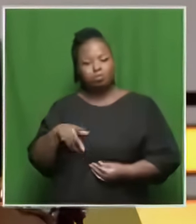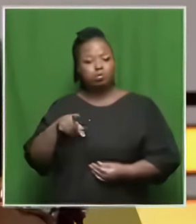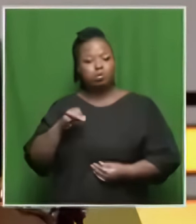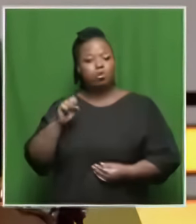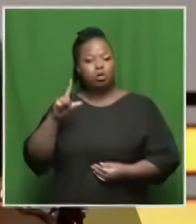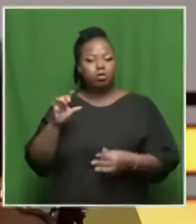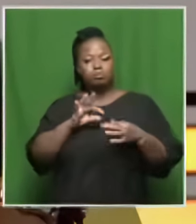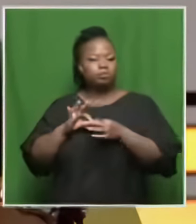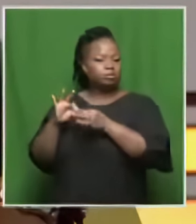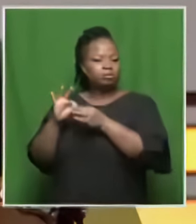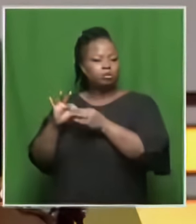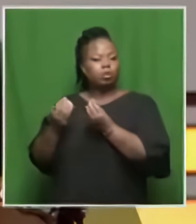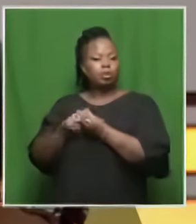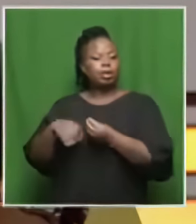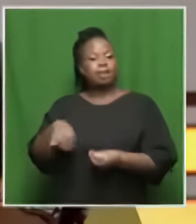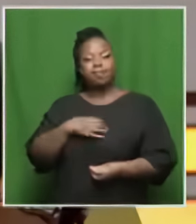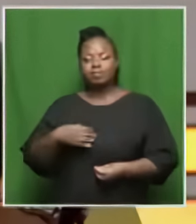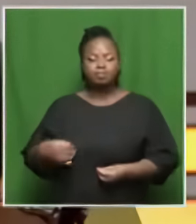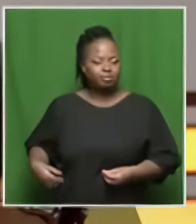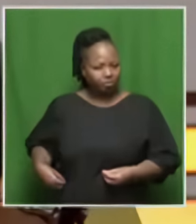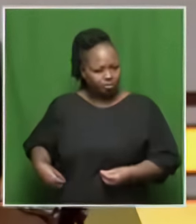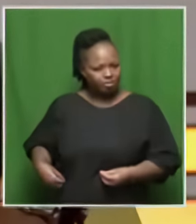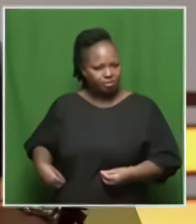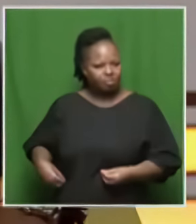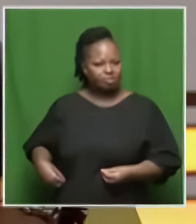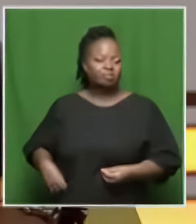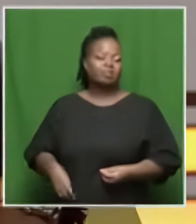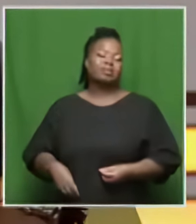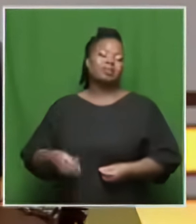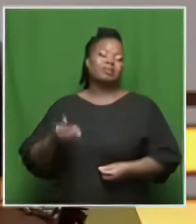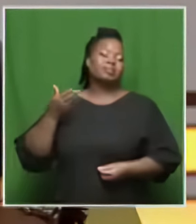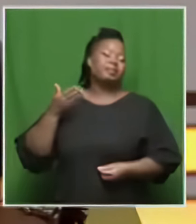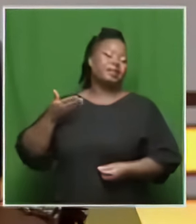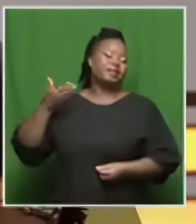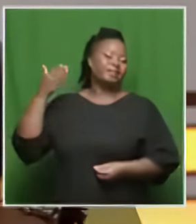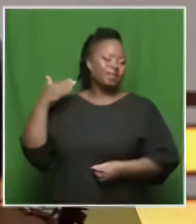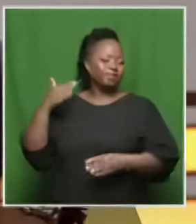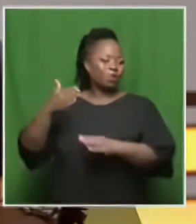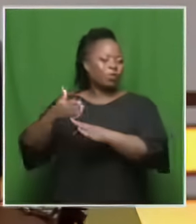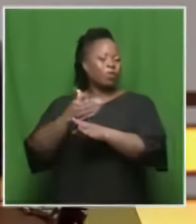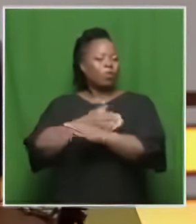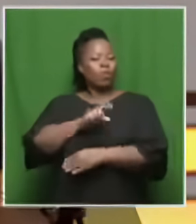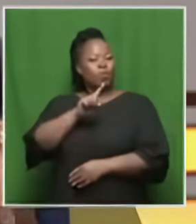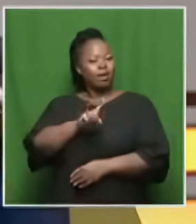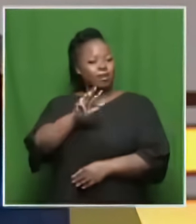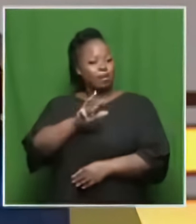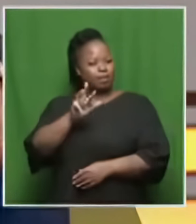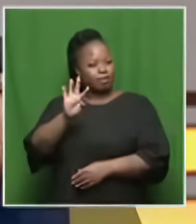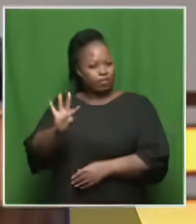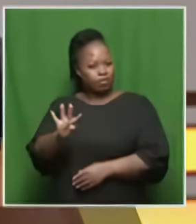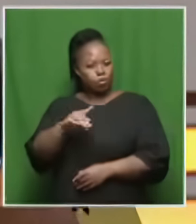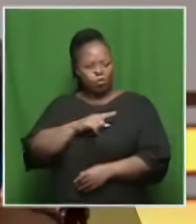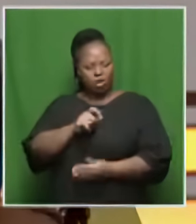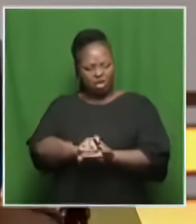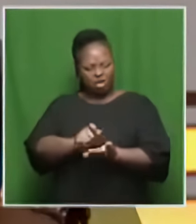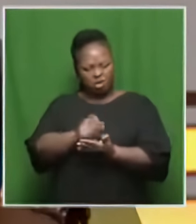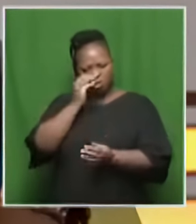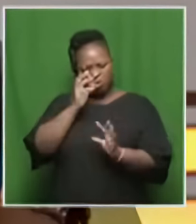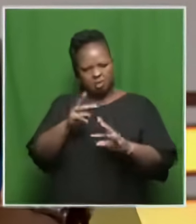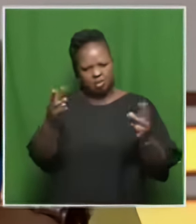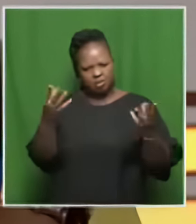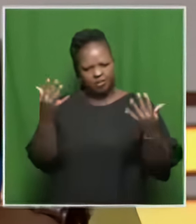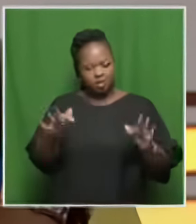a relationship with the president that post 1994. That's why there is an article in the